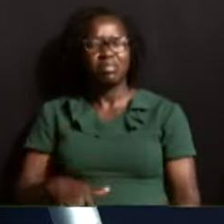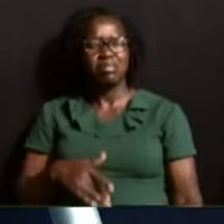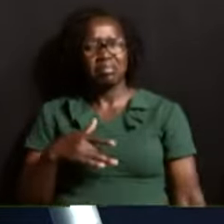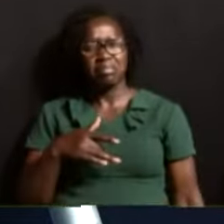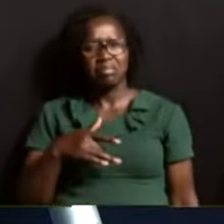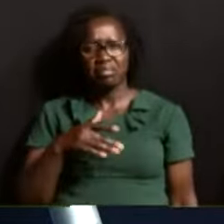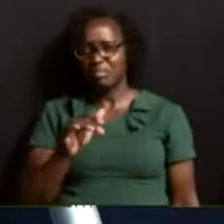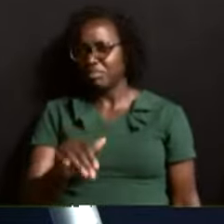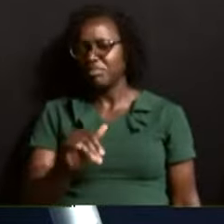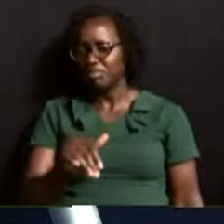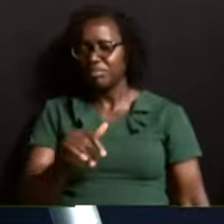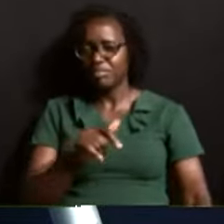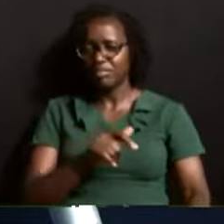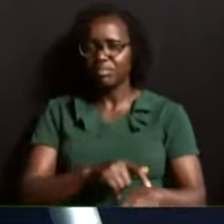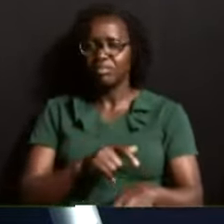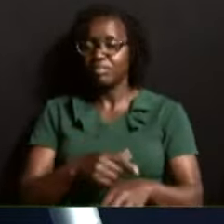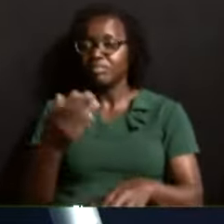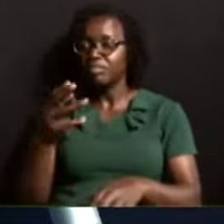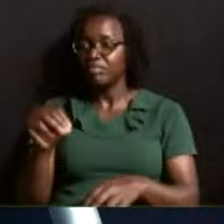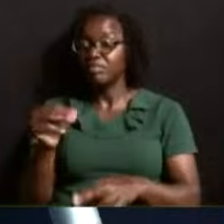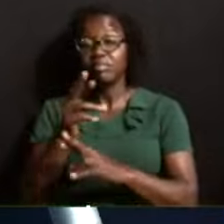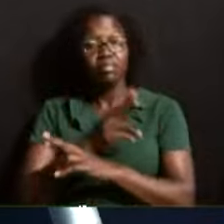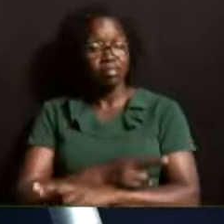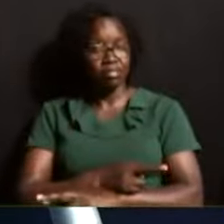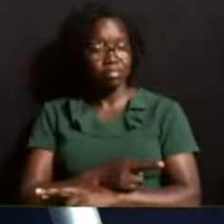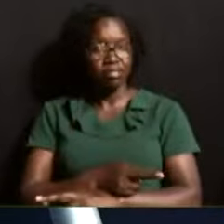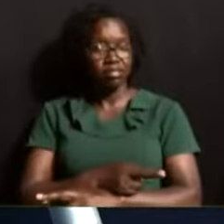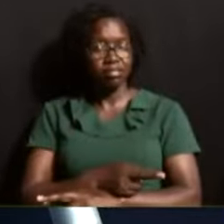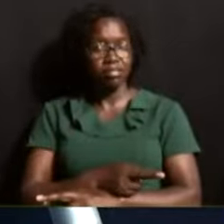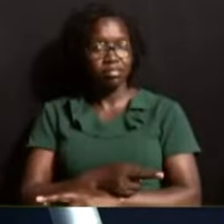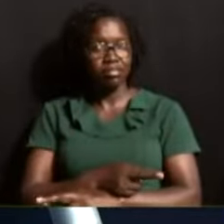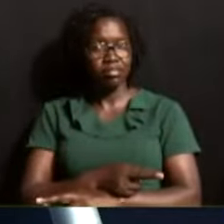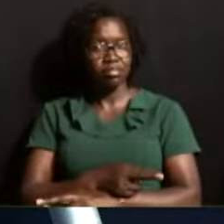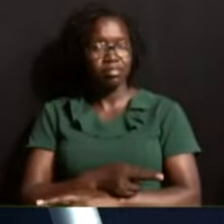that it is time for them to rest.